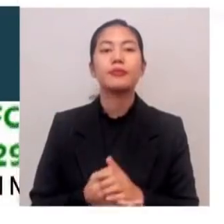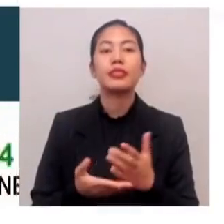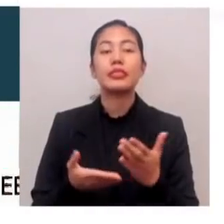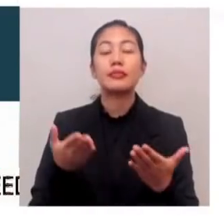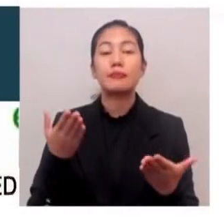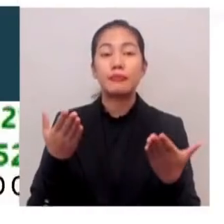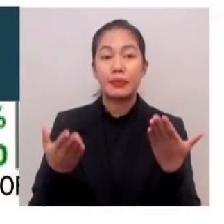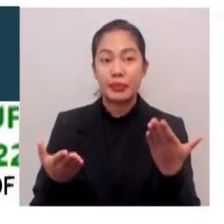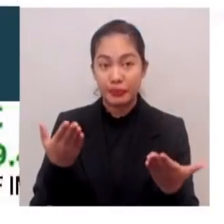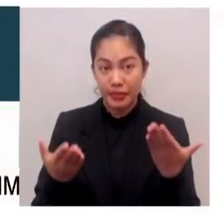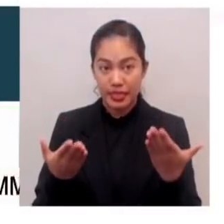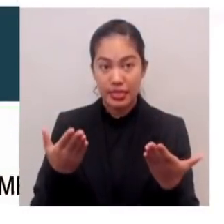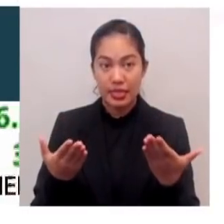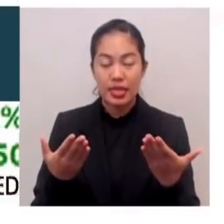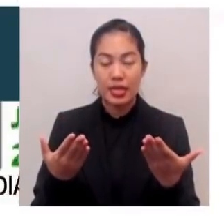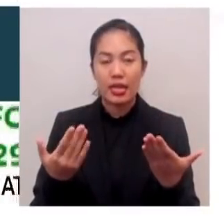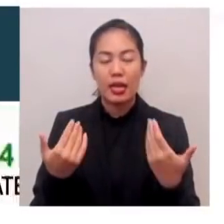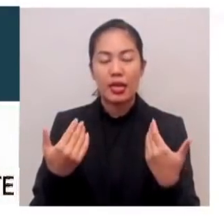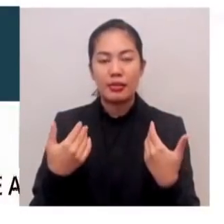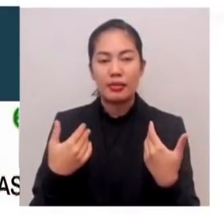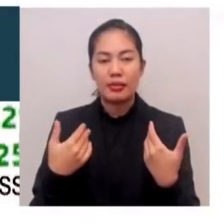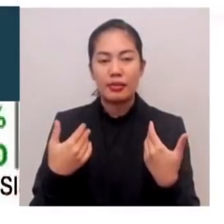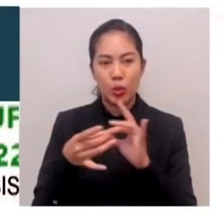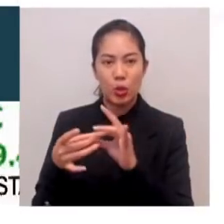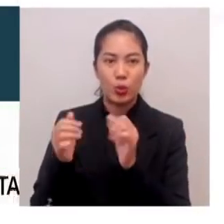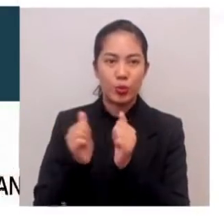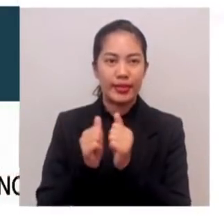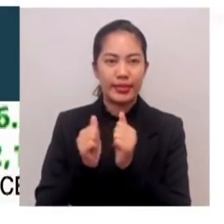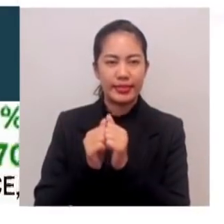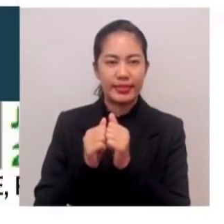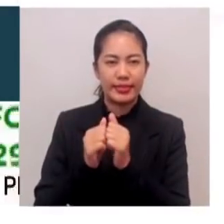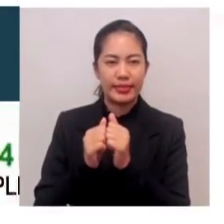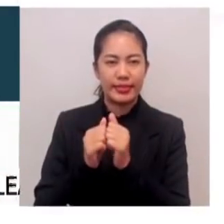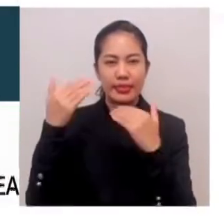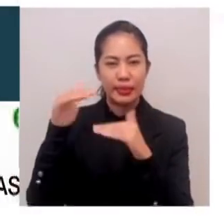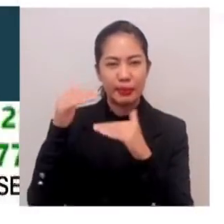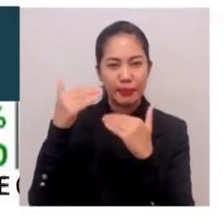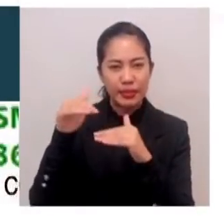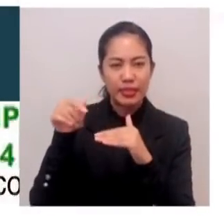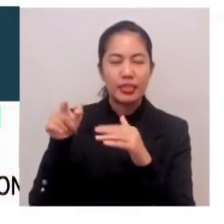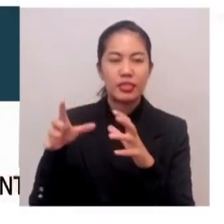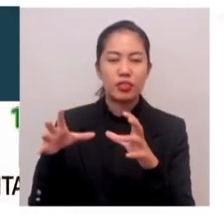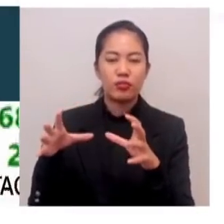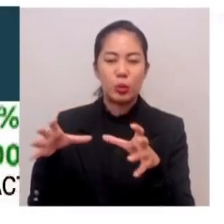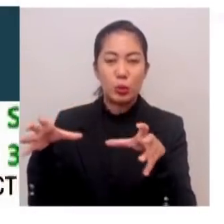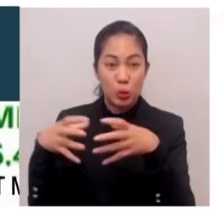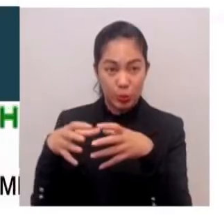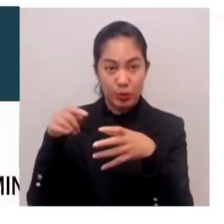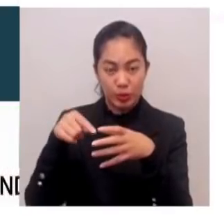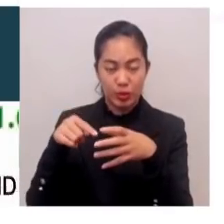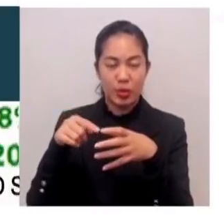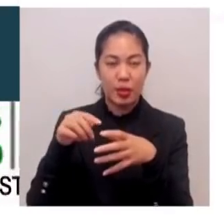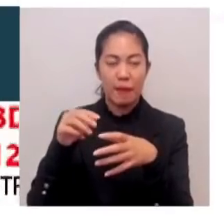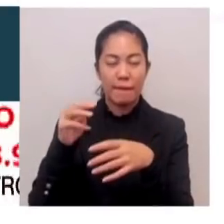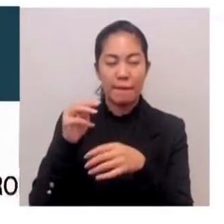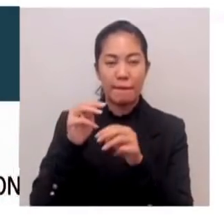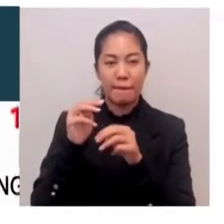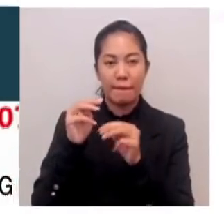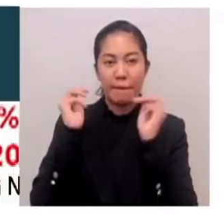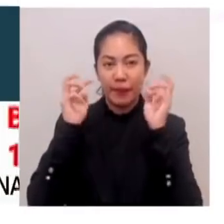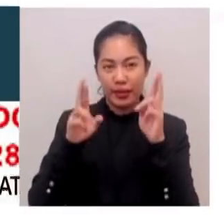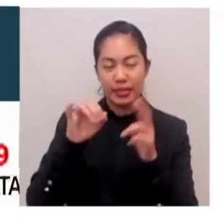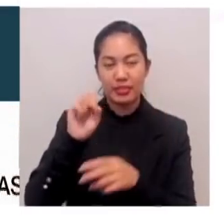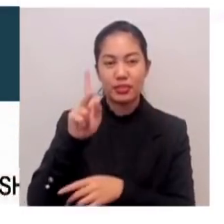it may have something to do with the limitations of the group of Mayor Isko. But it could also be the